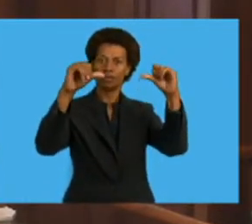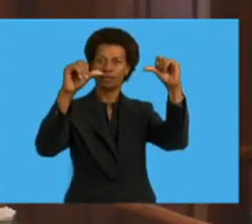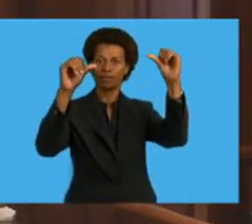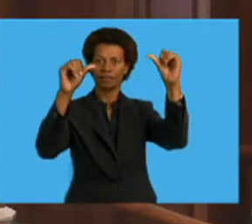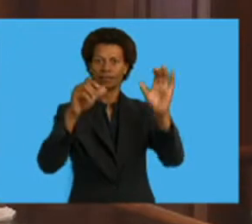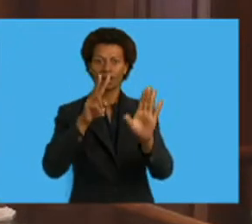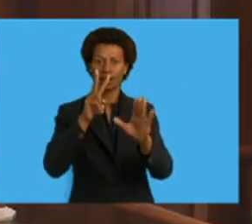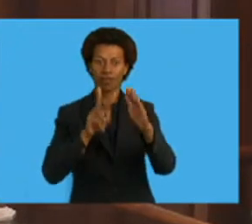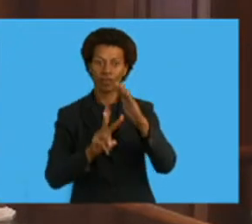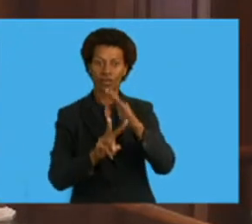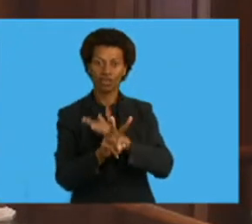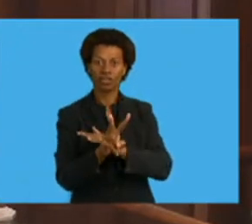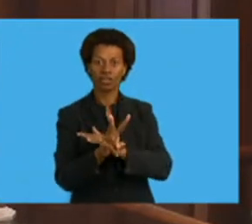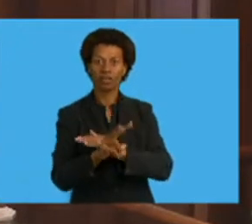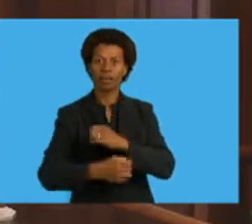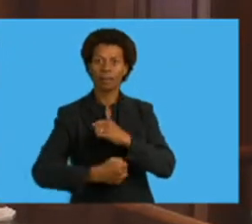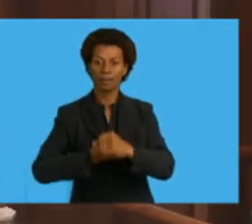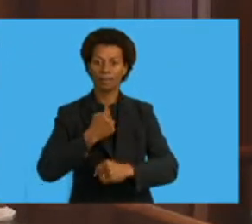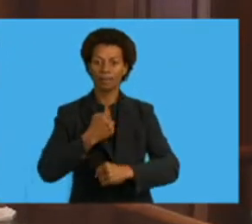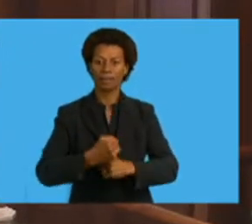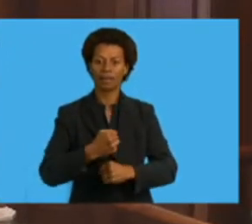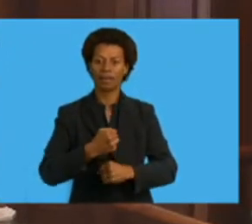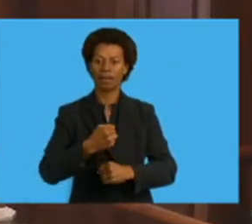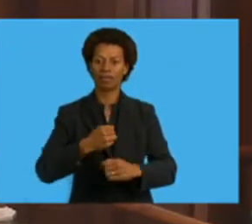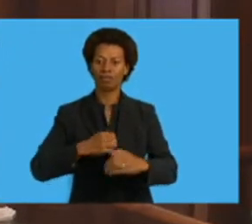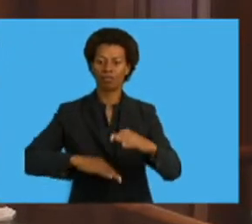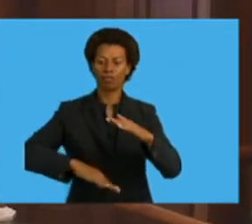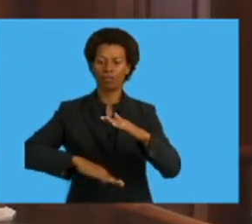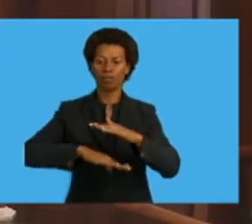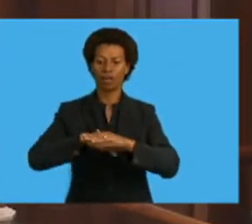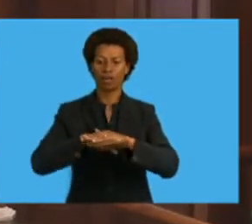eventually becoming a fully fledged modern nation state.